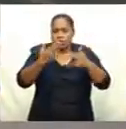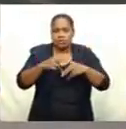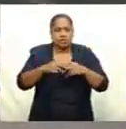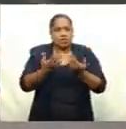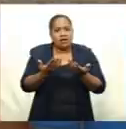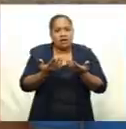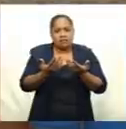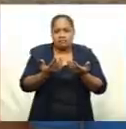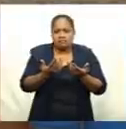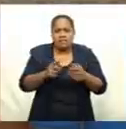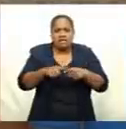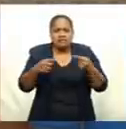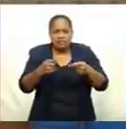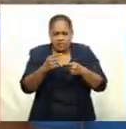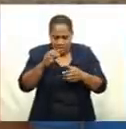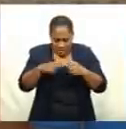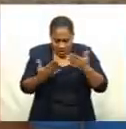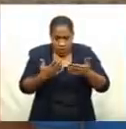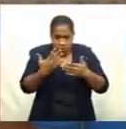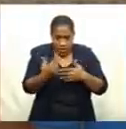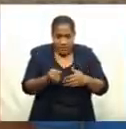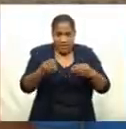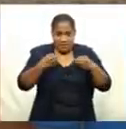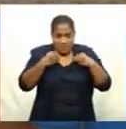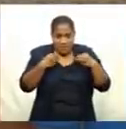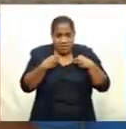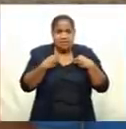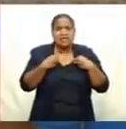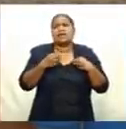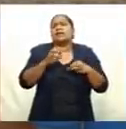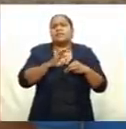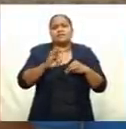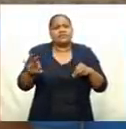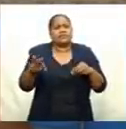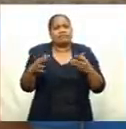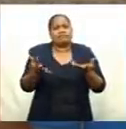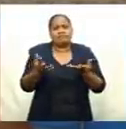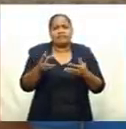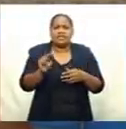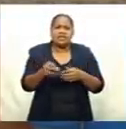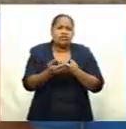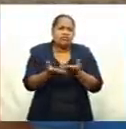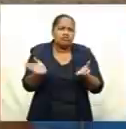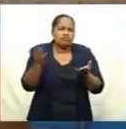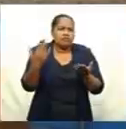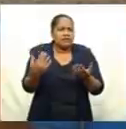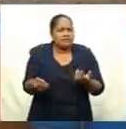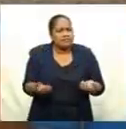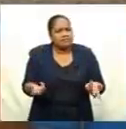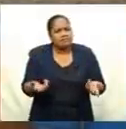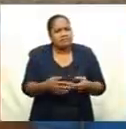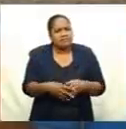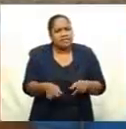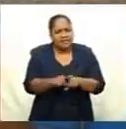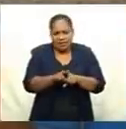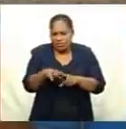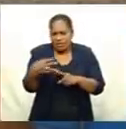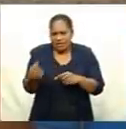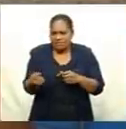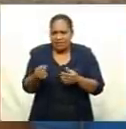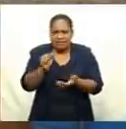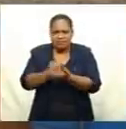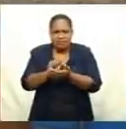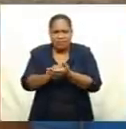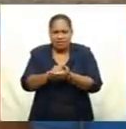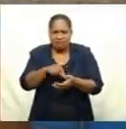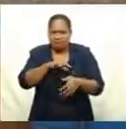Running a business, a food business, doesn't need you to have a rocket science degree. The